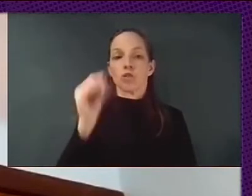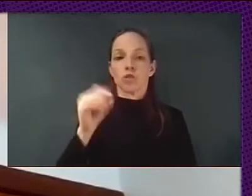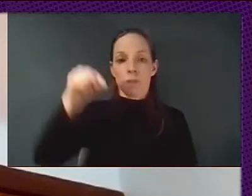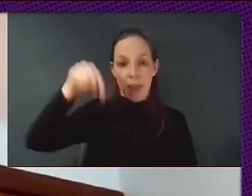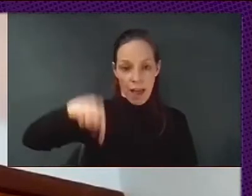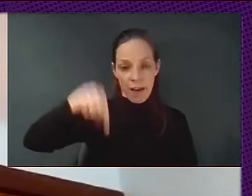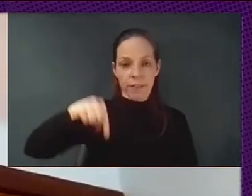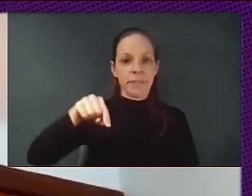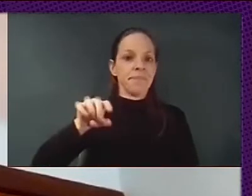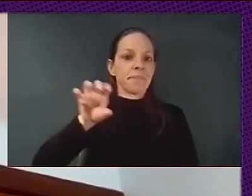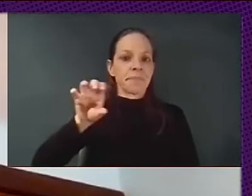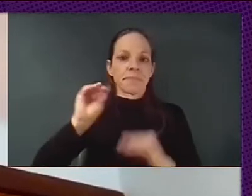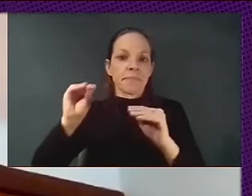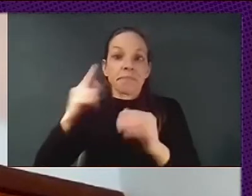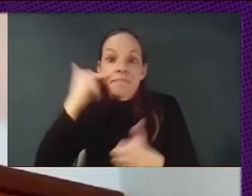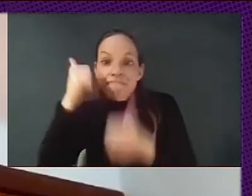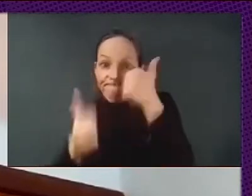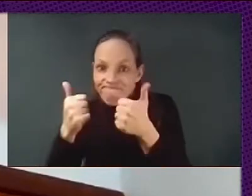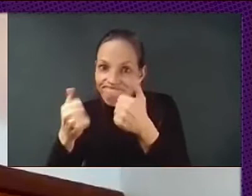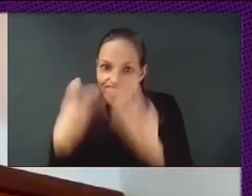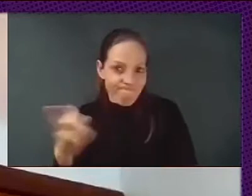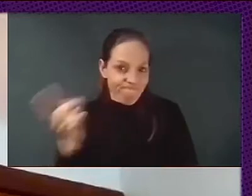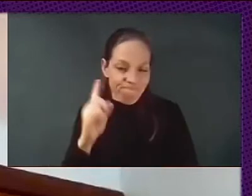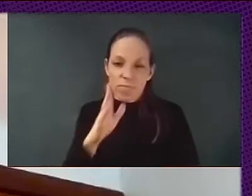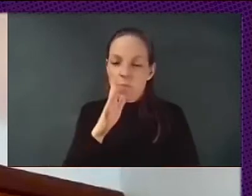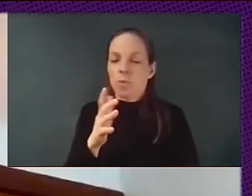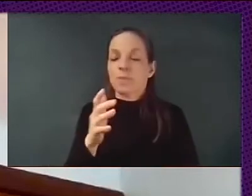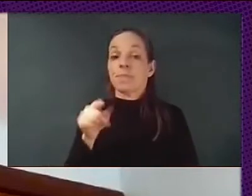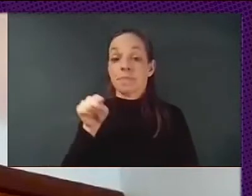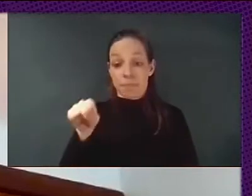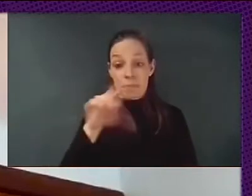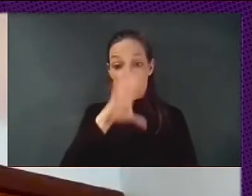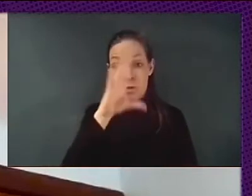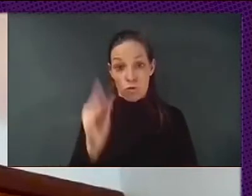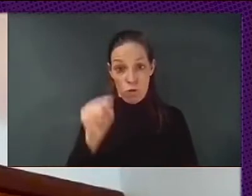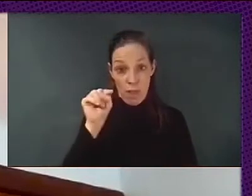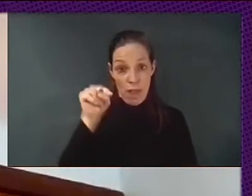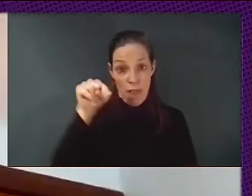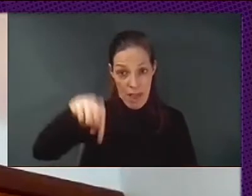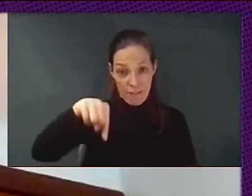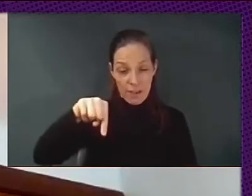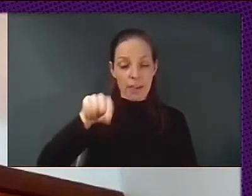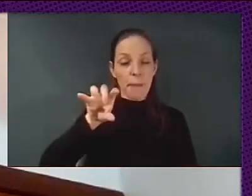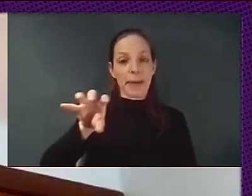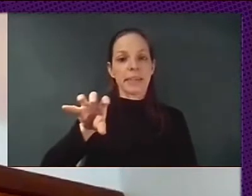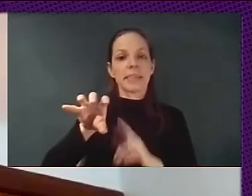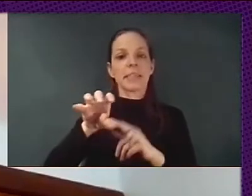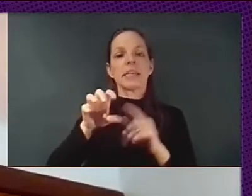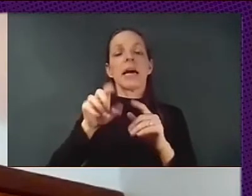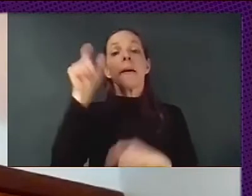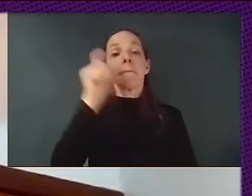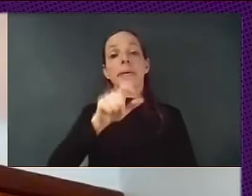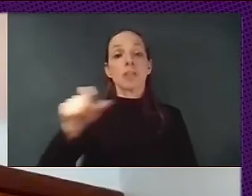meaning in any language at all. There's no resources. So who gets to benefit once we have a truly quote unquote